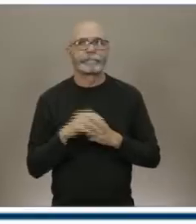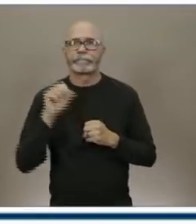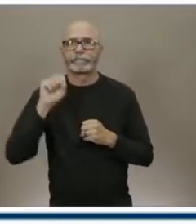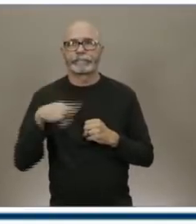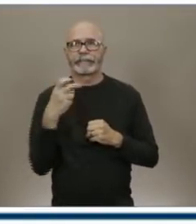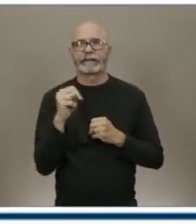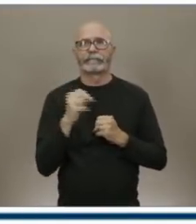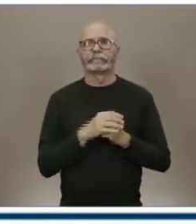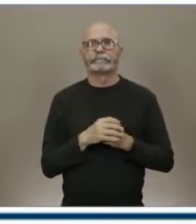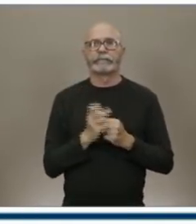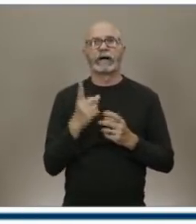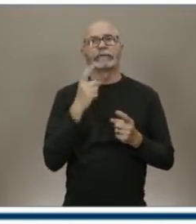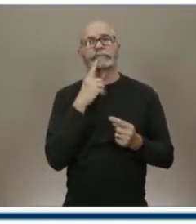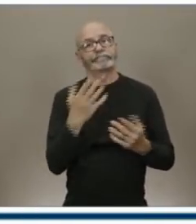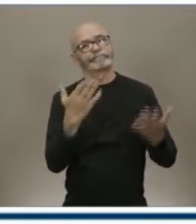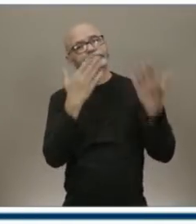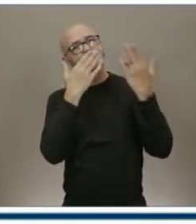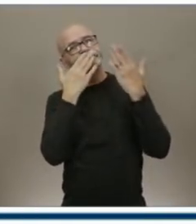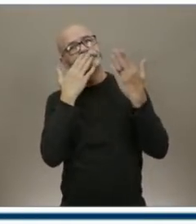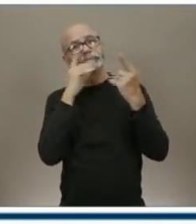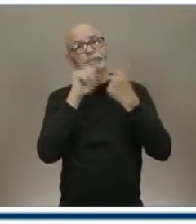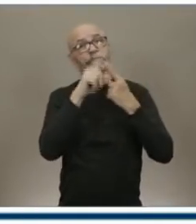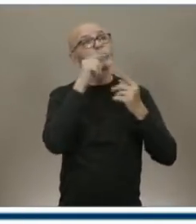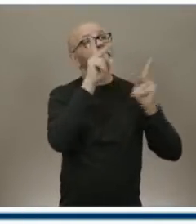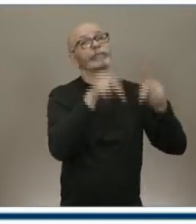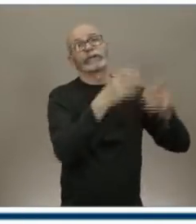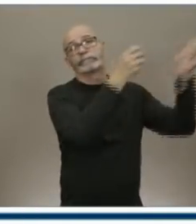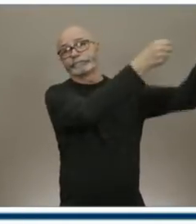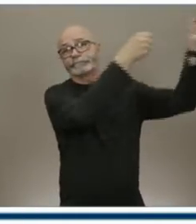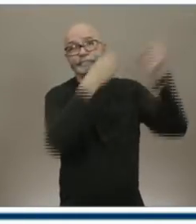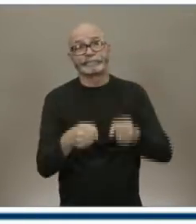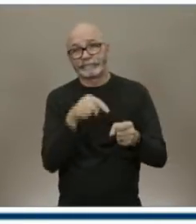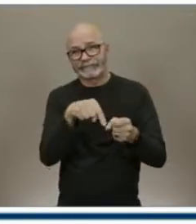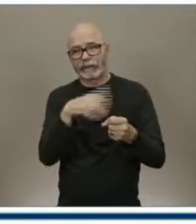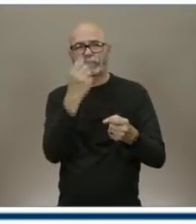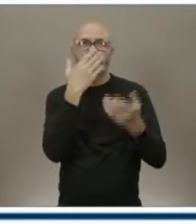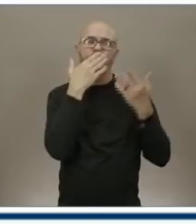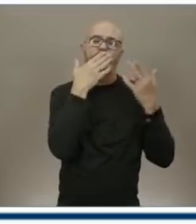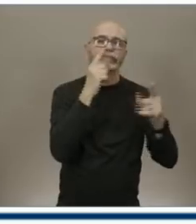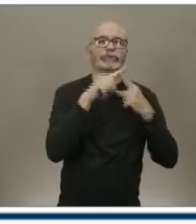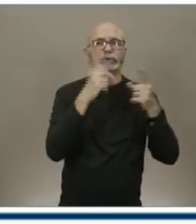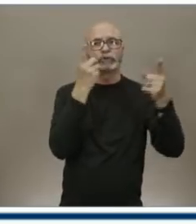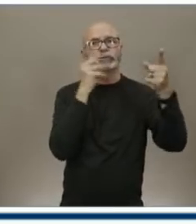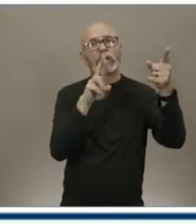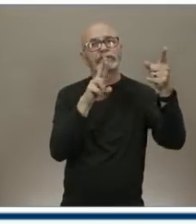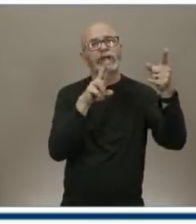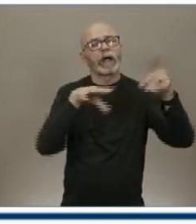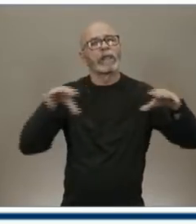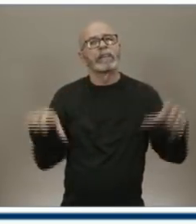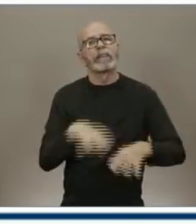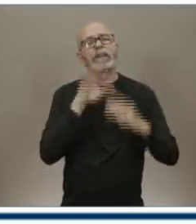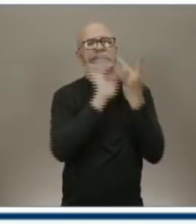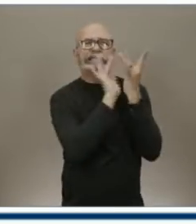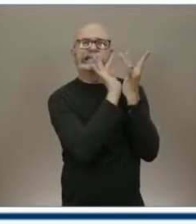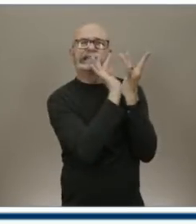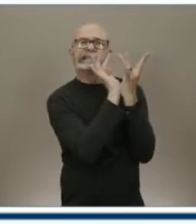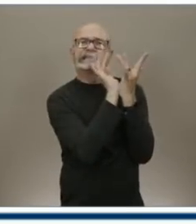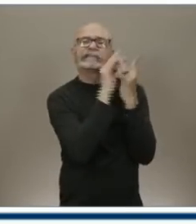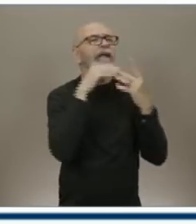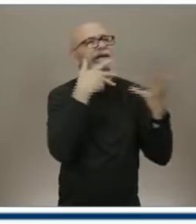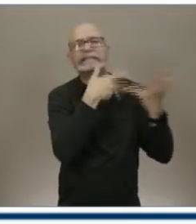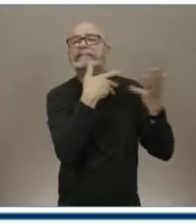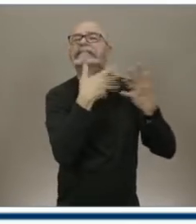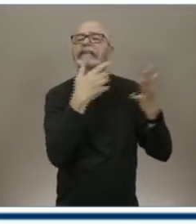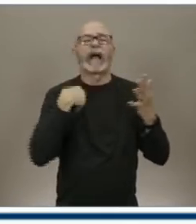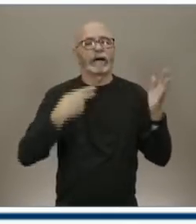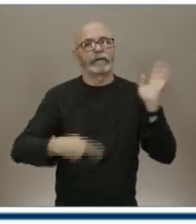team that we already have here. Dr. Strang, you and your team have been working tremendous work, and it is nice that we see high quality talent who wants to